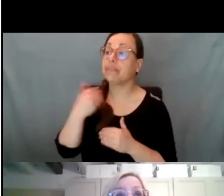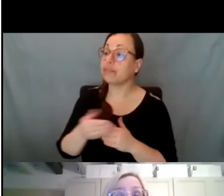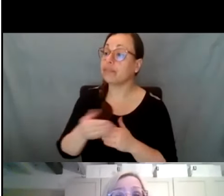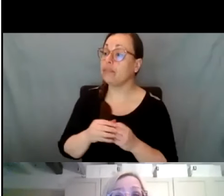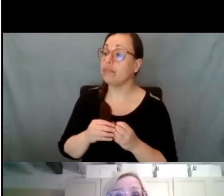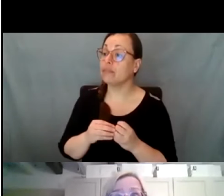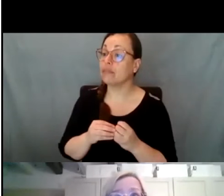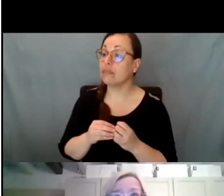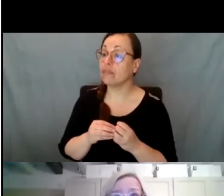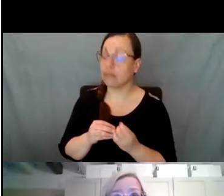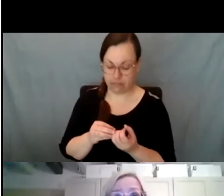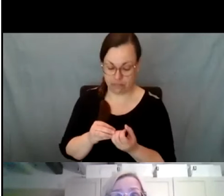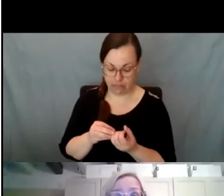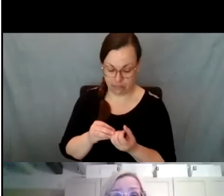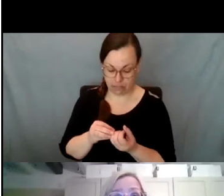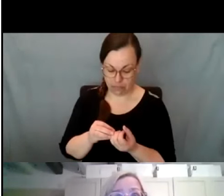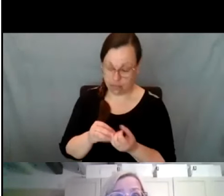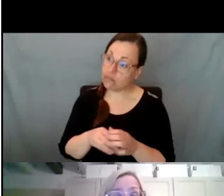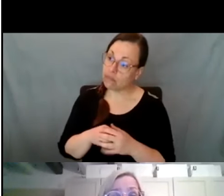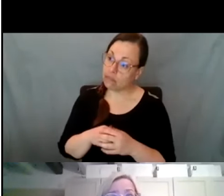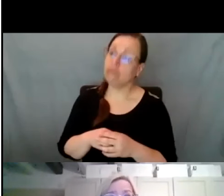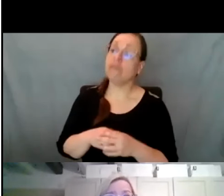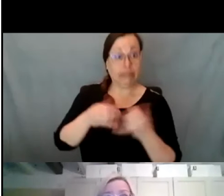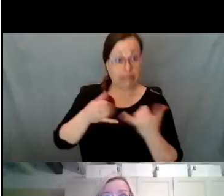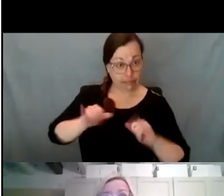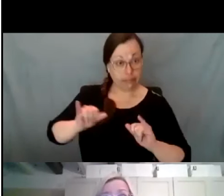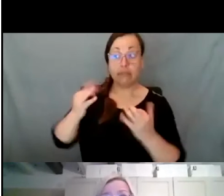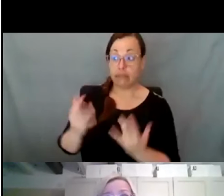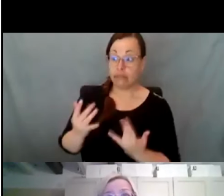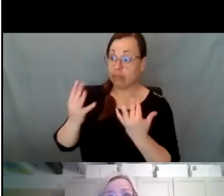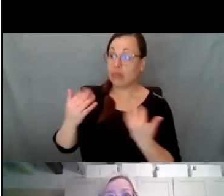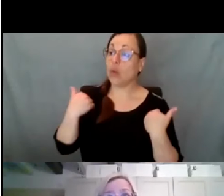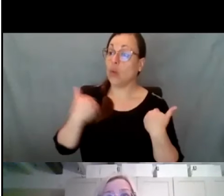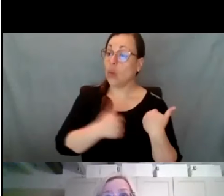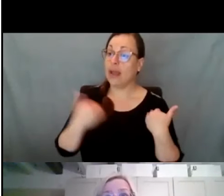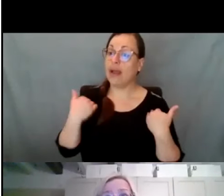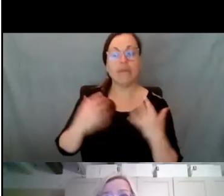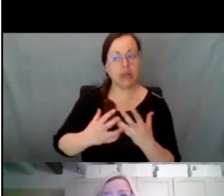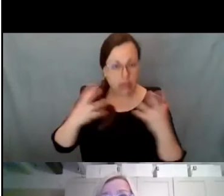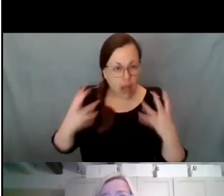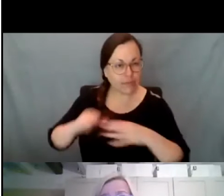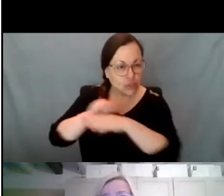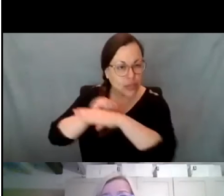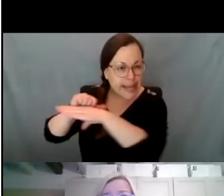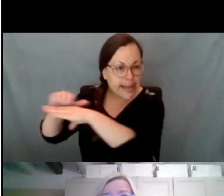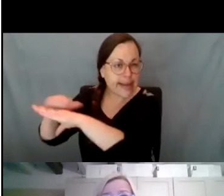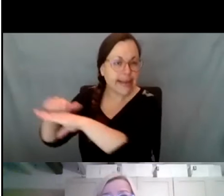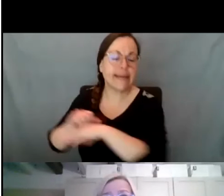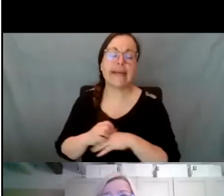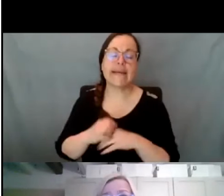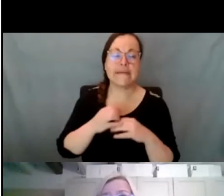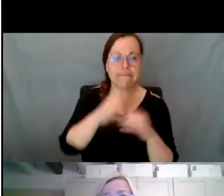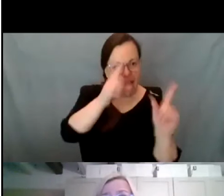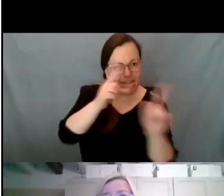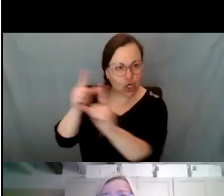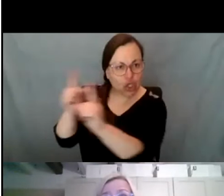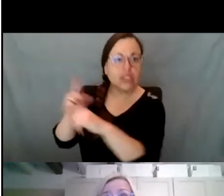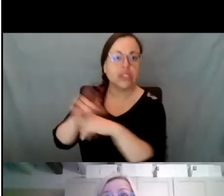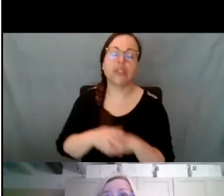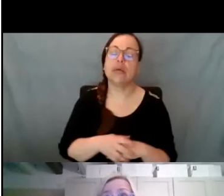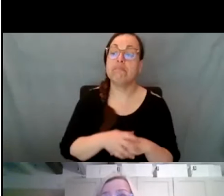And in the waiting, there's been massive training efforts. There are modules up both on how to